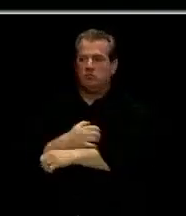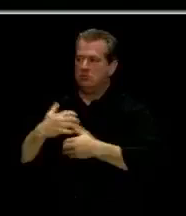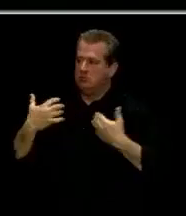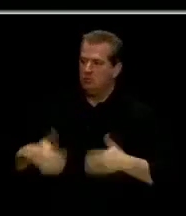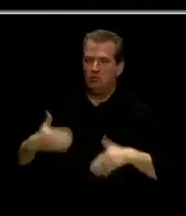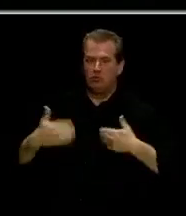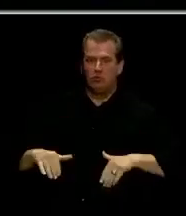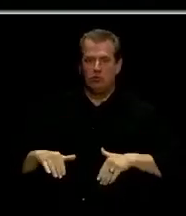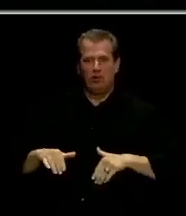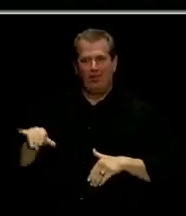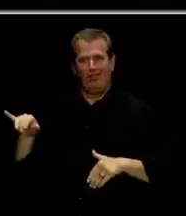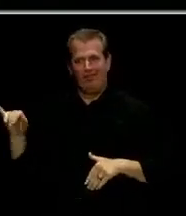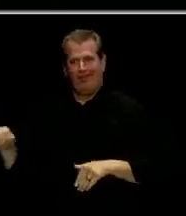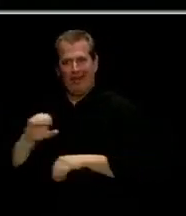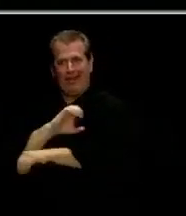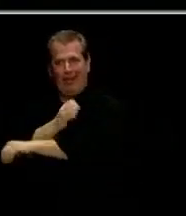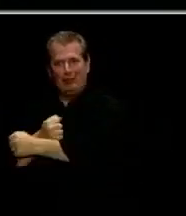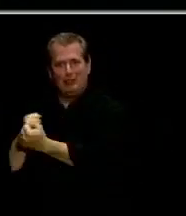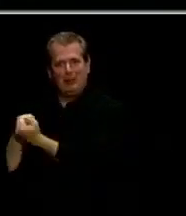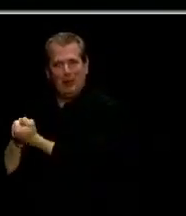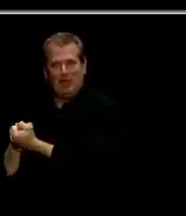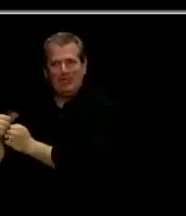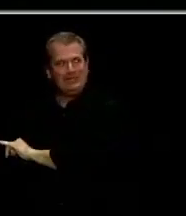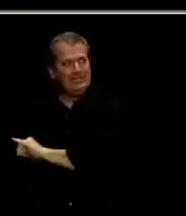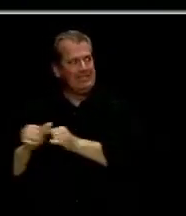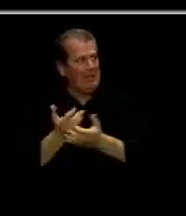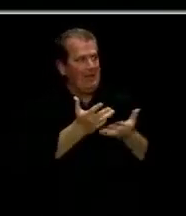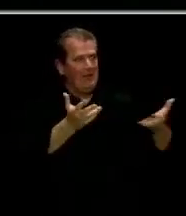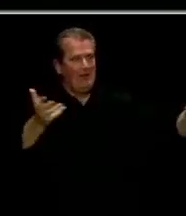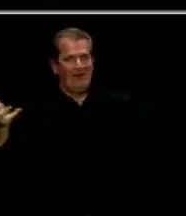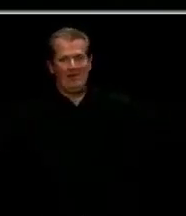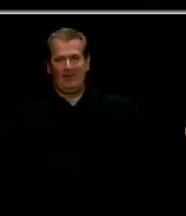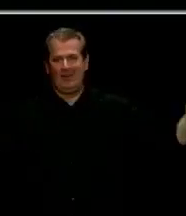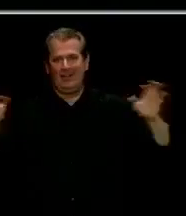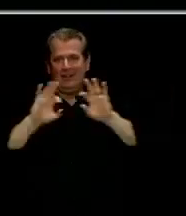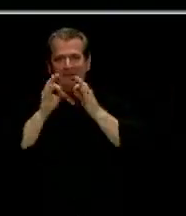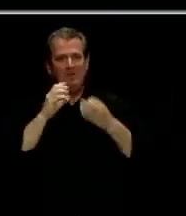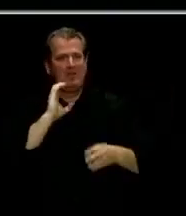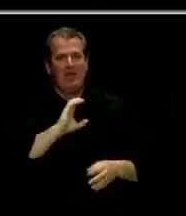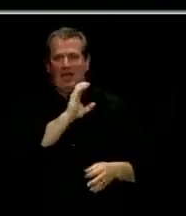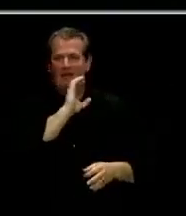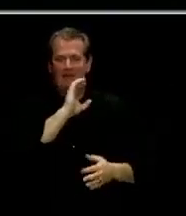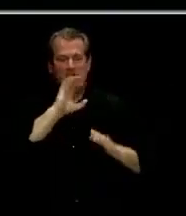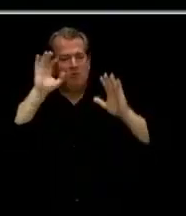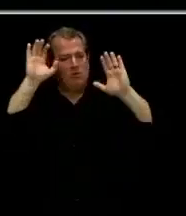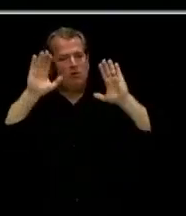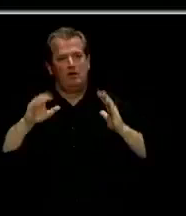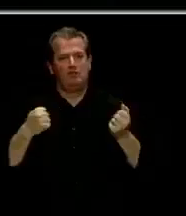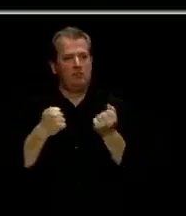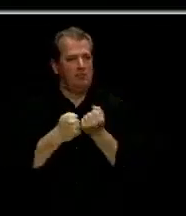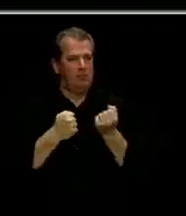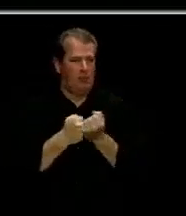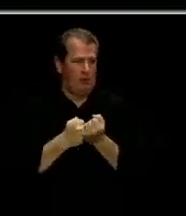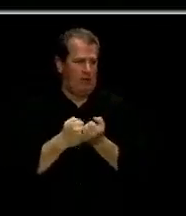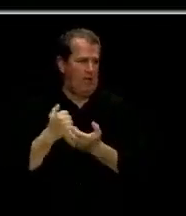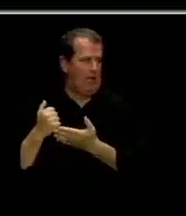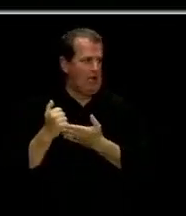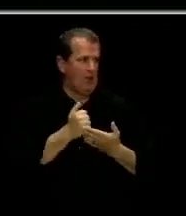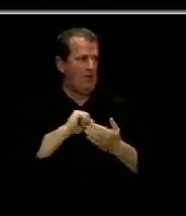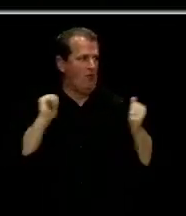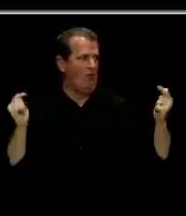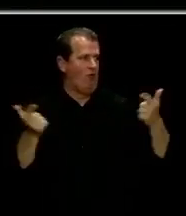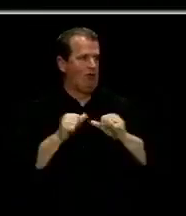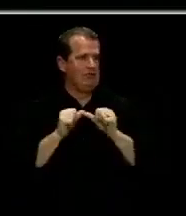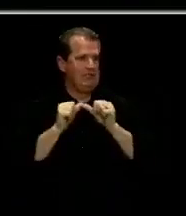feel here, and that the Family Cafe does such a great job of supporting and building that across